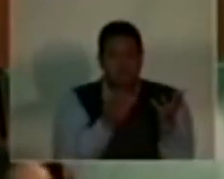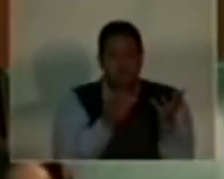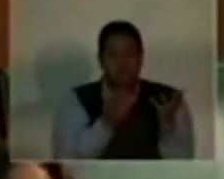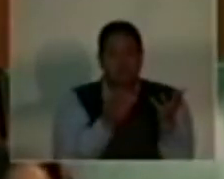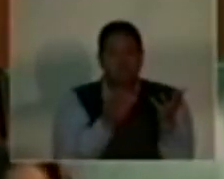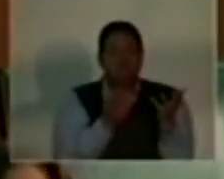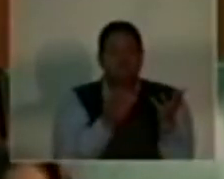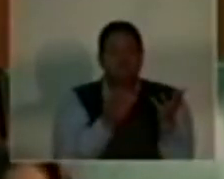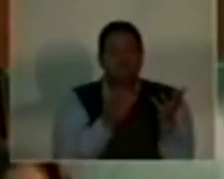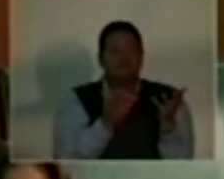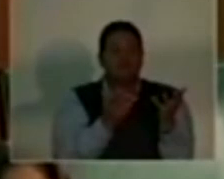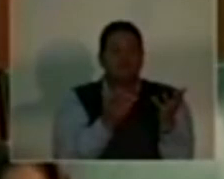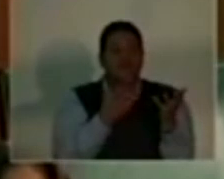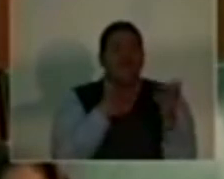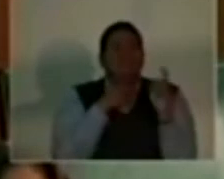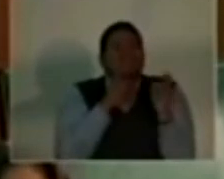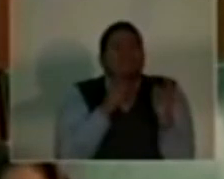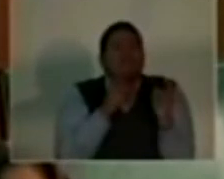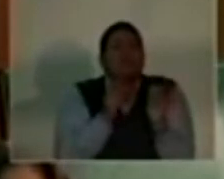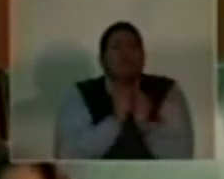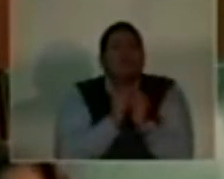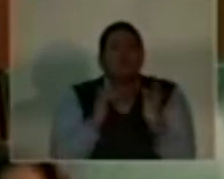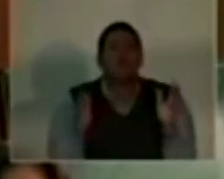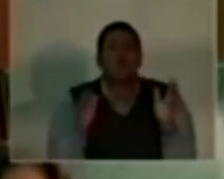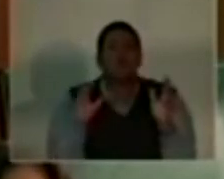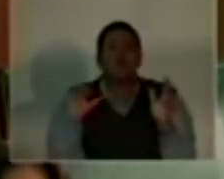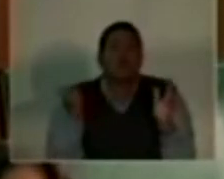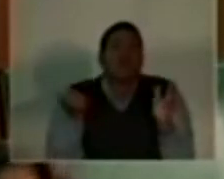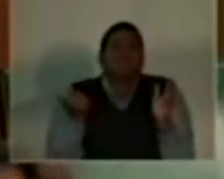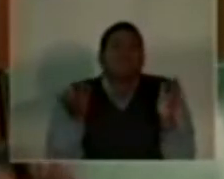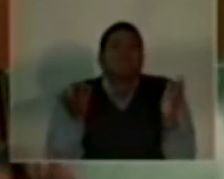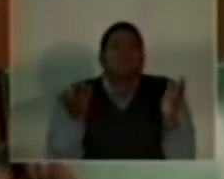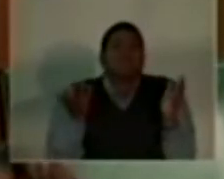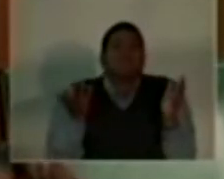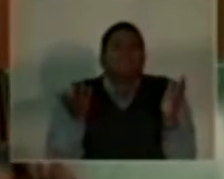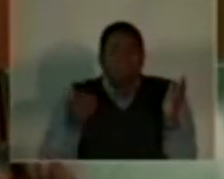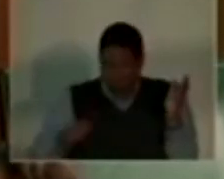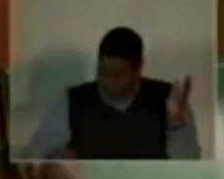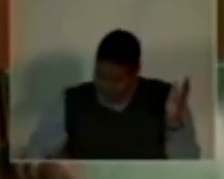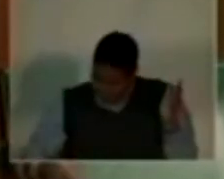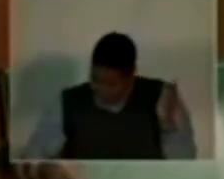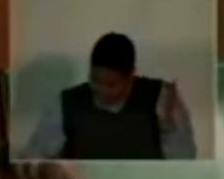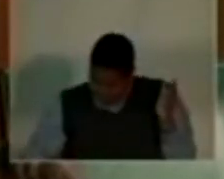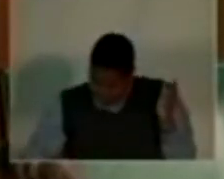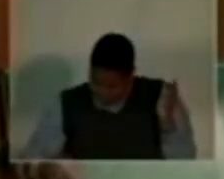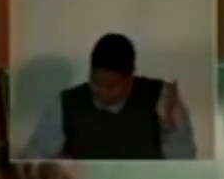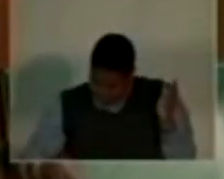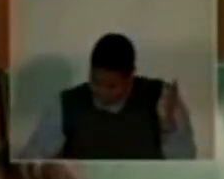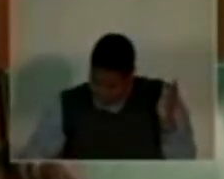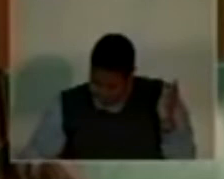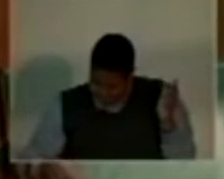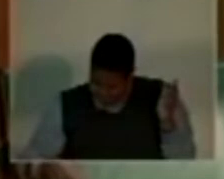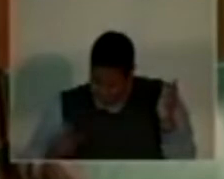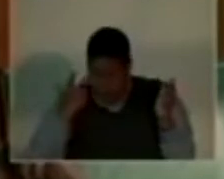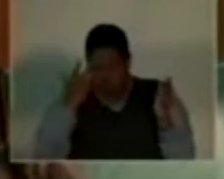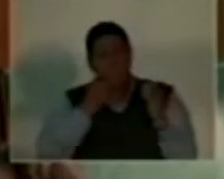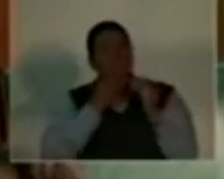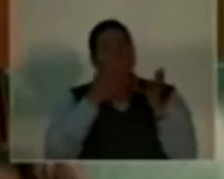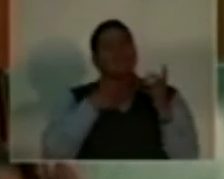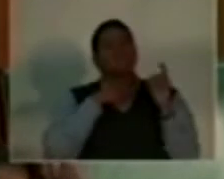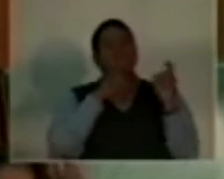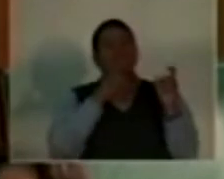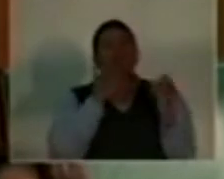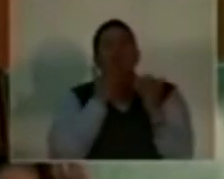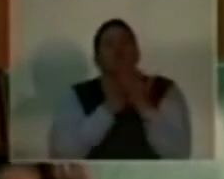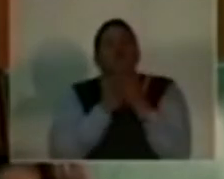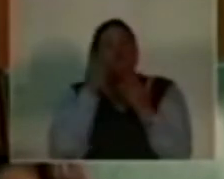given them without any reservation that they are good for the country. And I would hope, Mr.